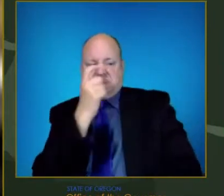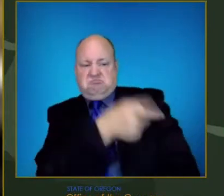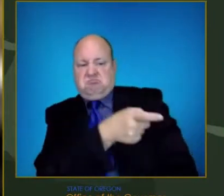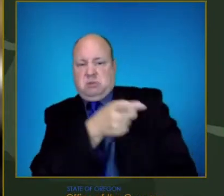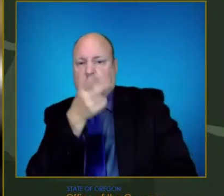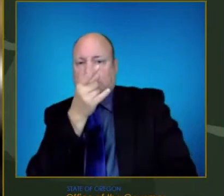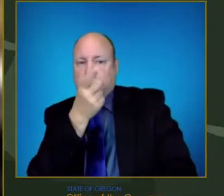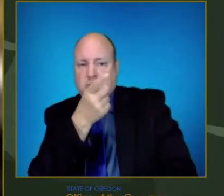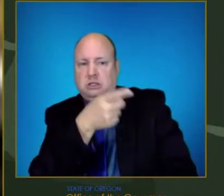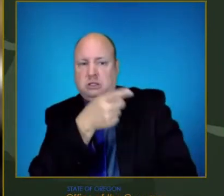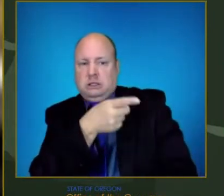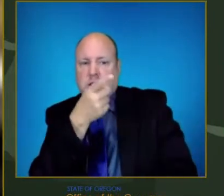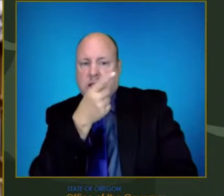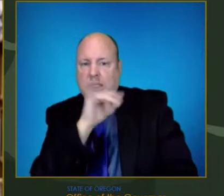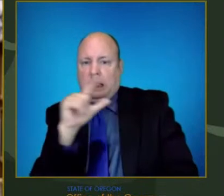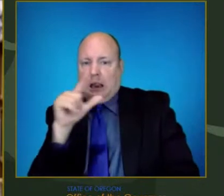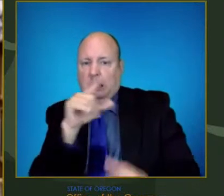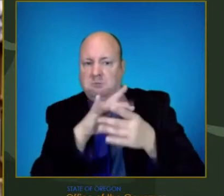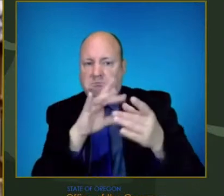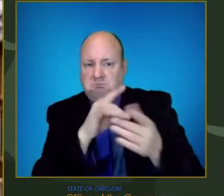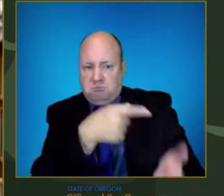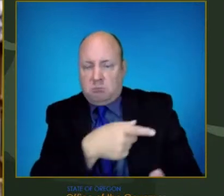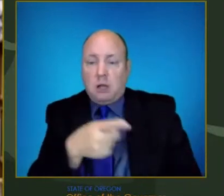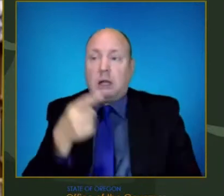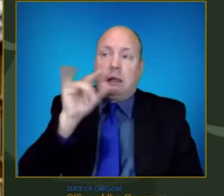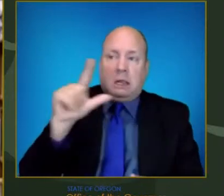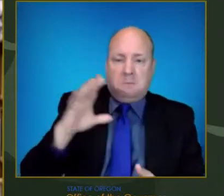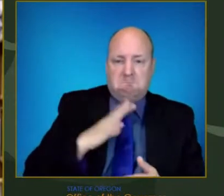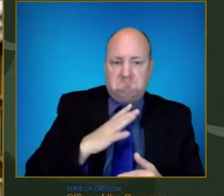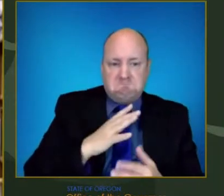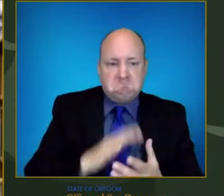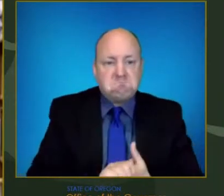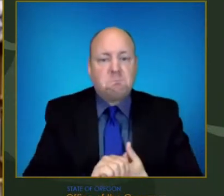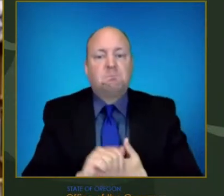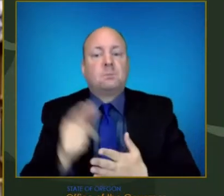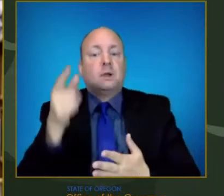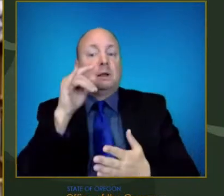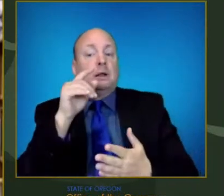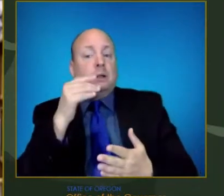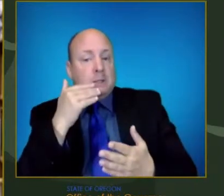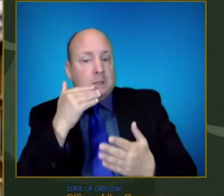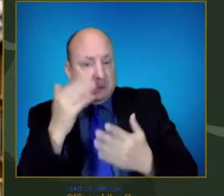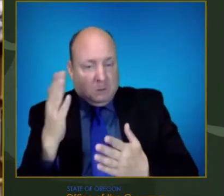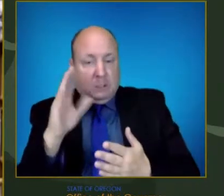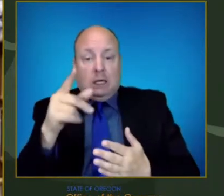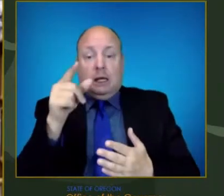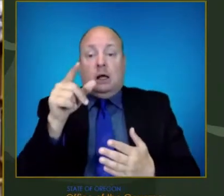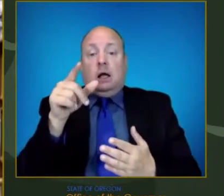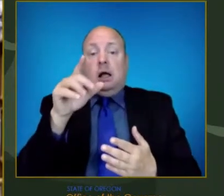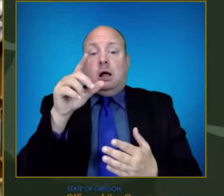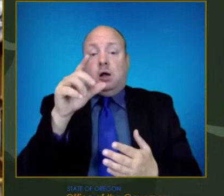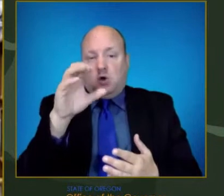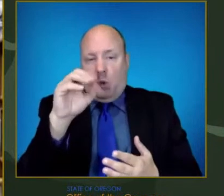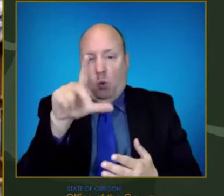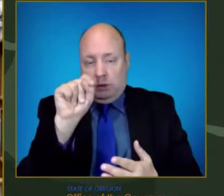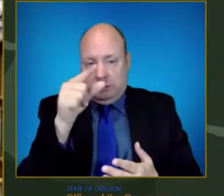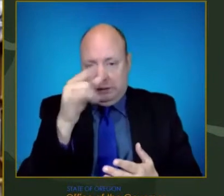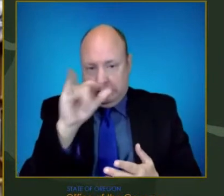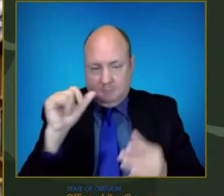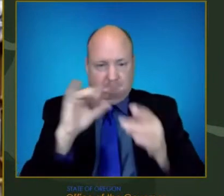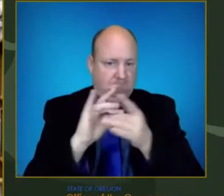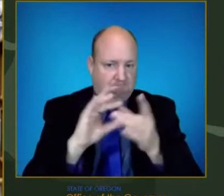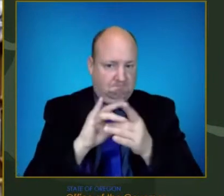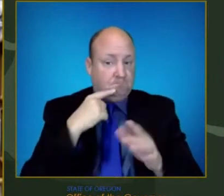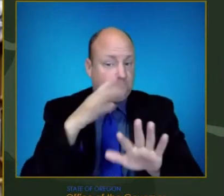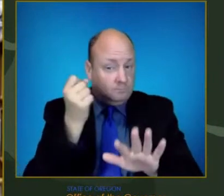needed. Director Gill. Great. Thank you, Governor Brown. So to the first question, I do want to make clear, Oregon has